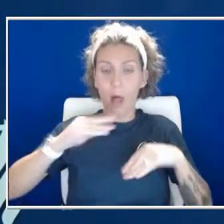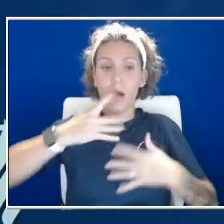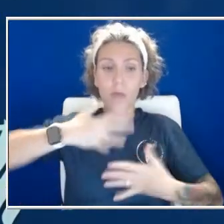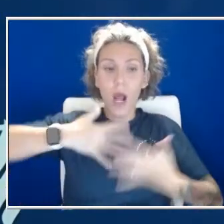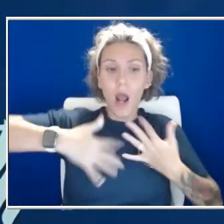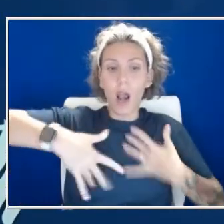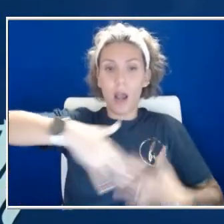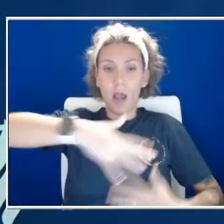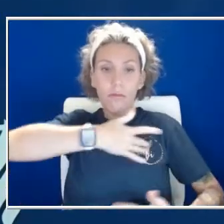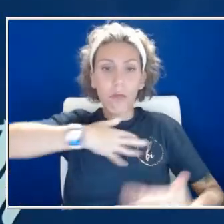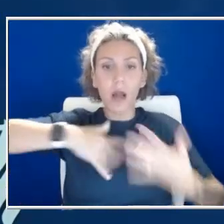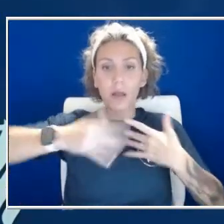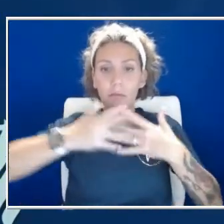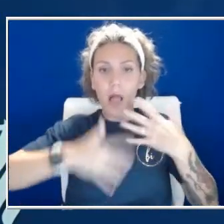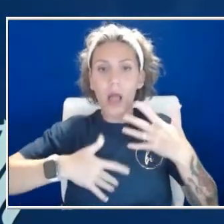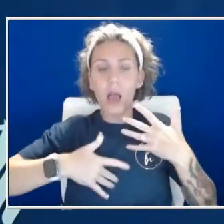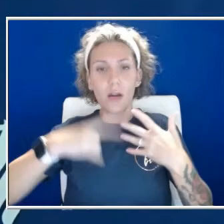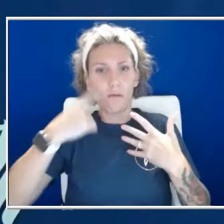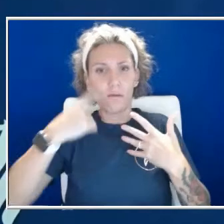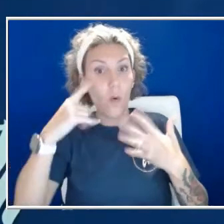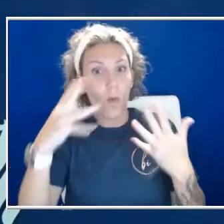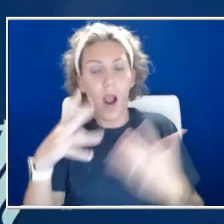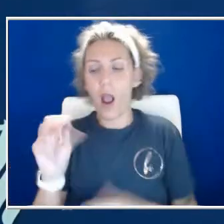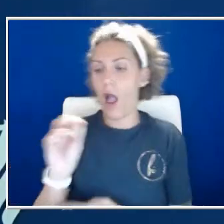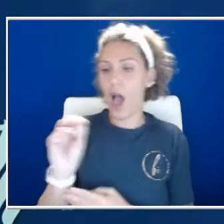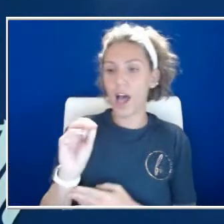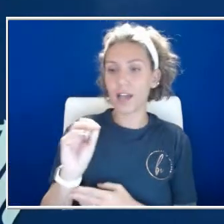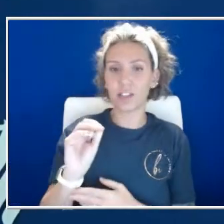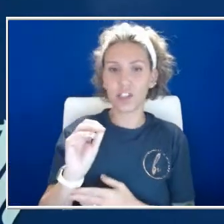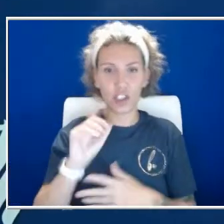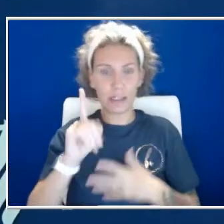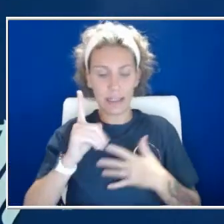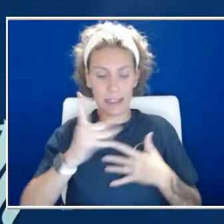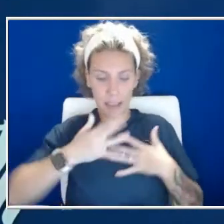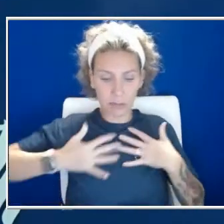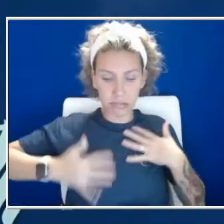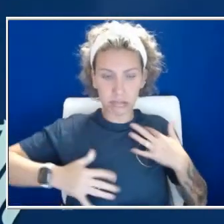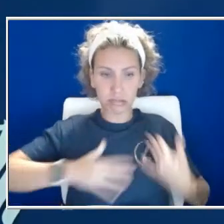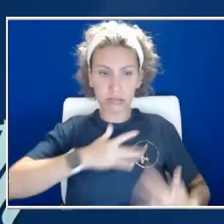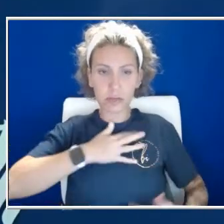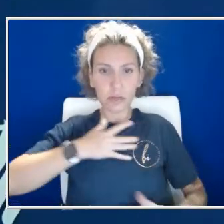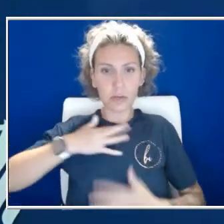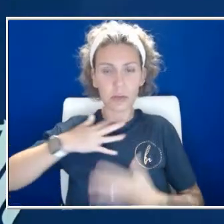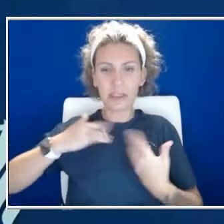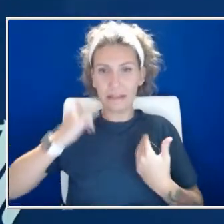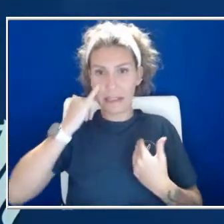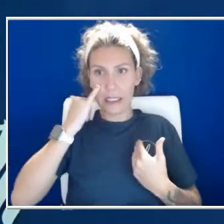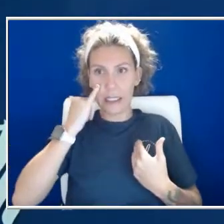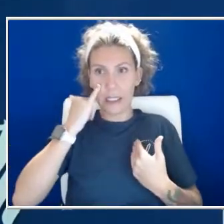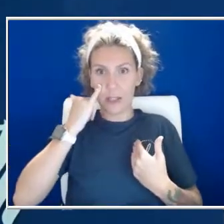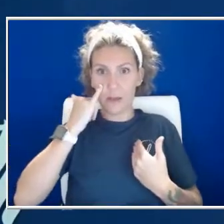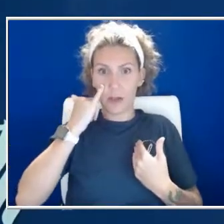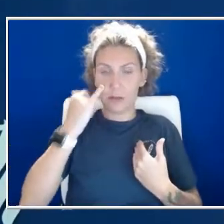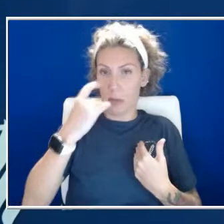deliver oxygen to the tissues for them to carry out their tasks. So if you have an obstruction in a major blood vessel in the brain, everything that's supplied by that blood